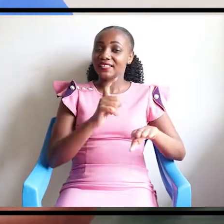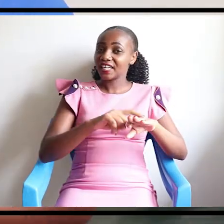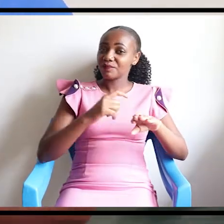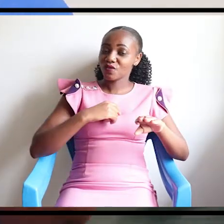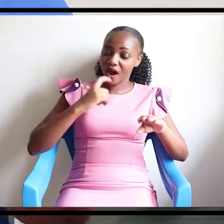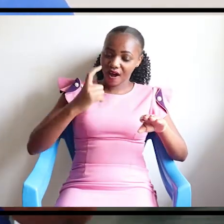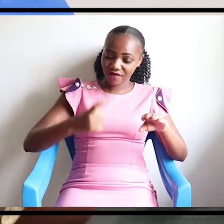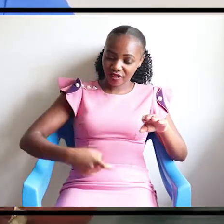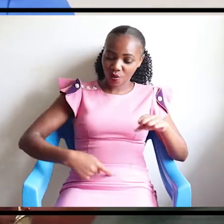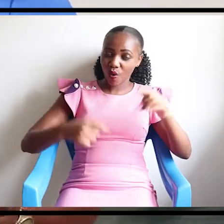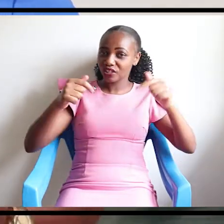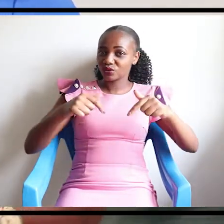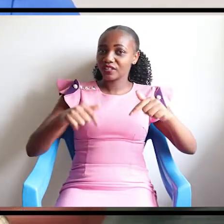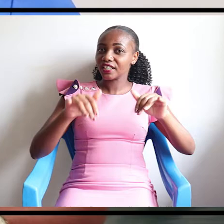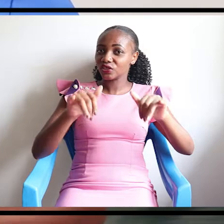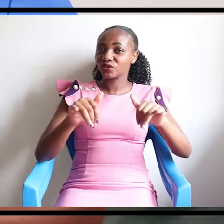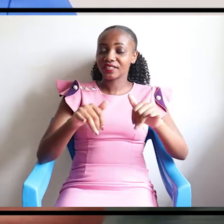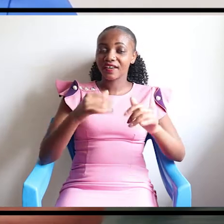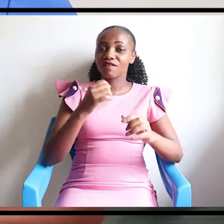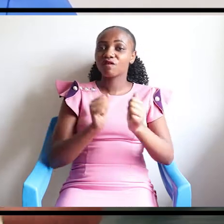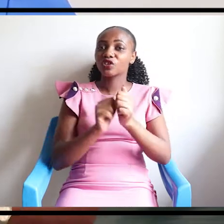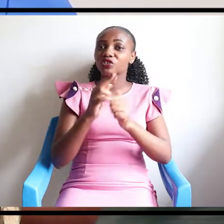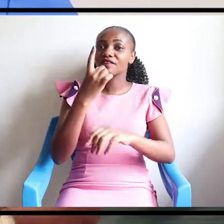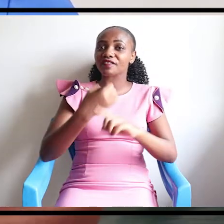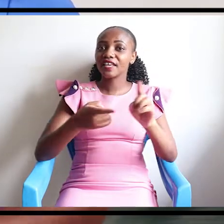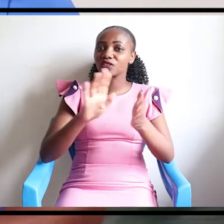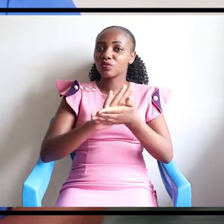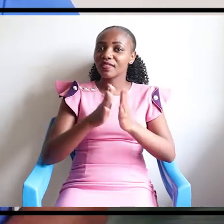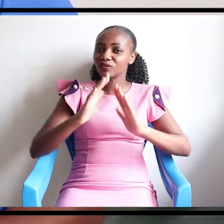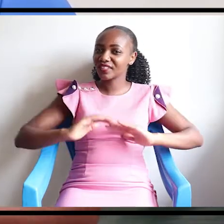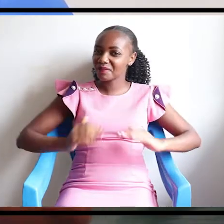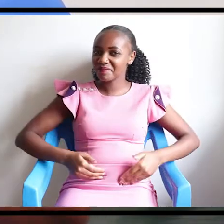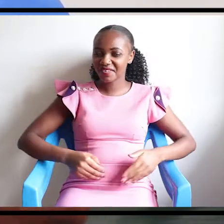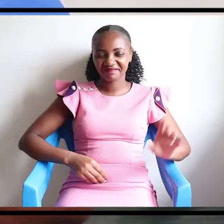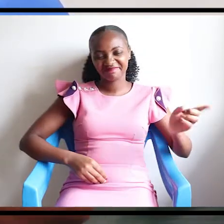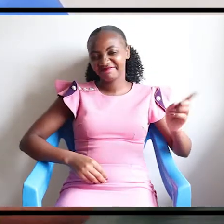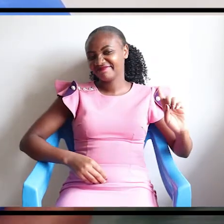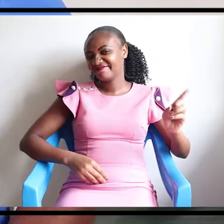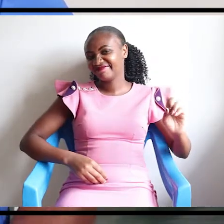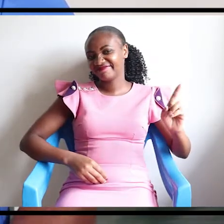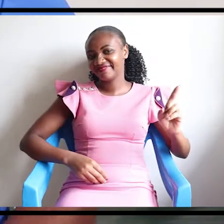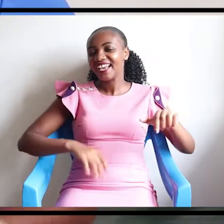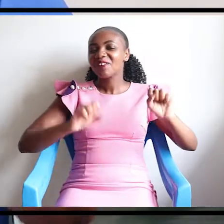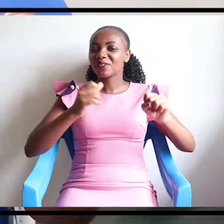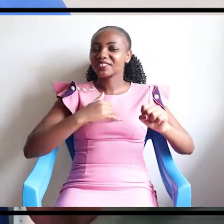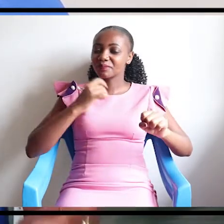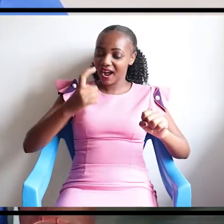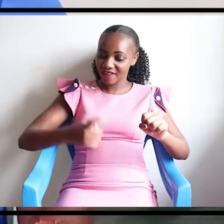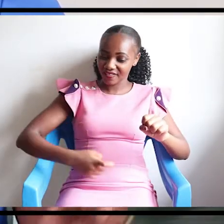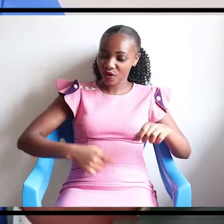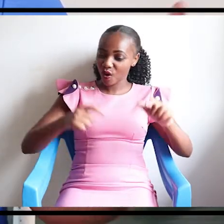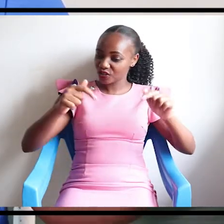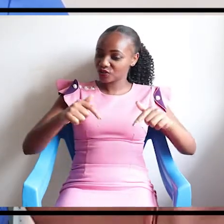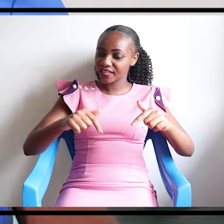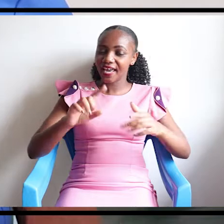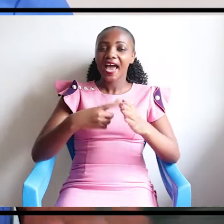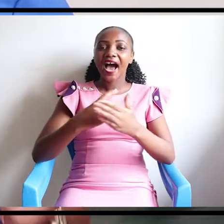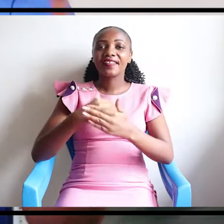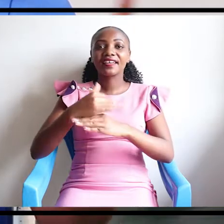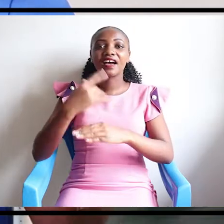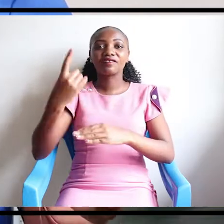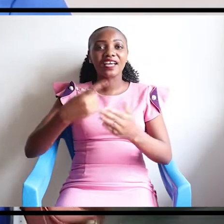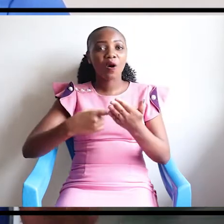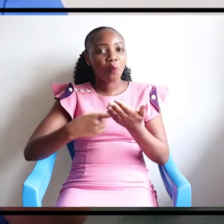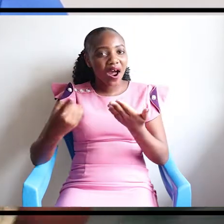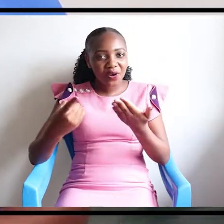today, you stay for 12 years without conceiving a baby. That is not true. You can put the coil today, and after 1 week, after 3 months,